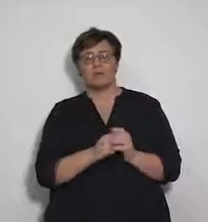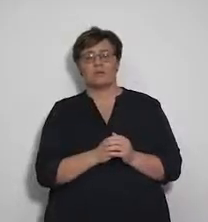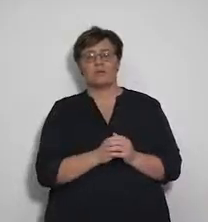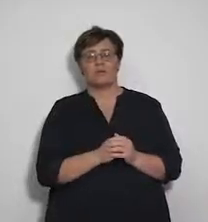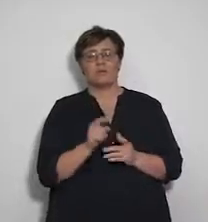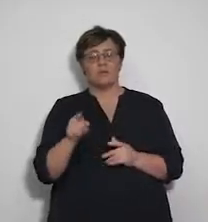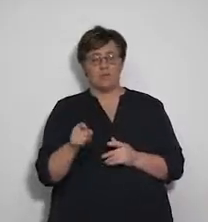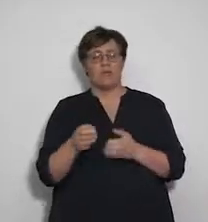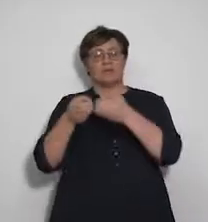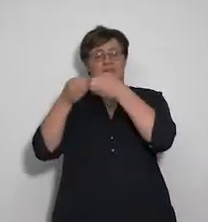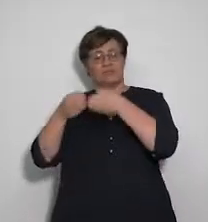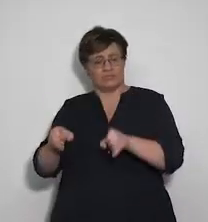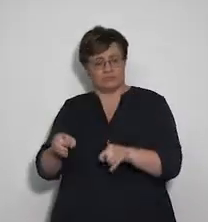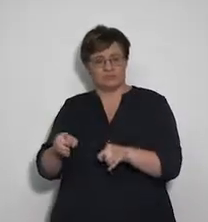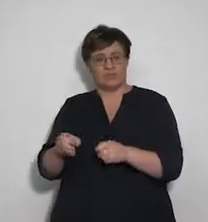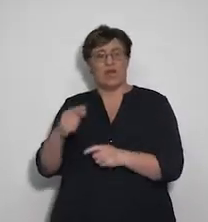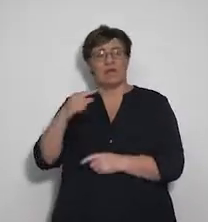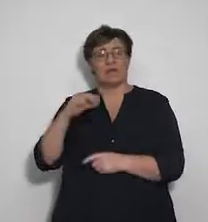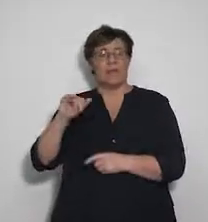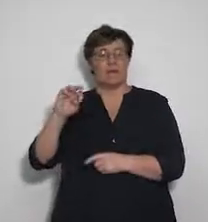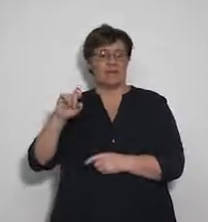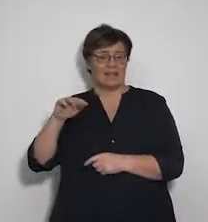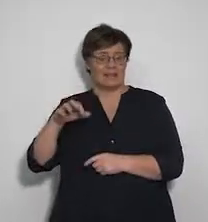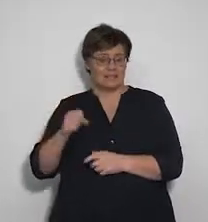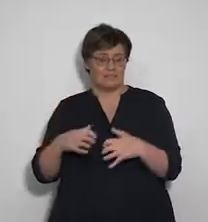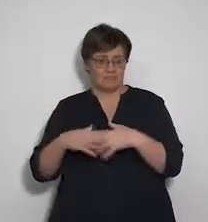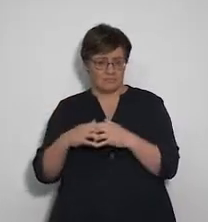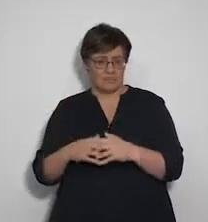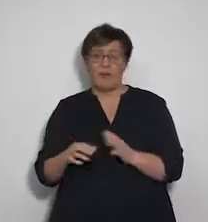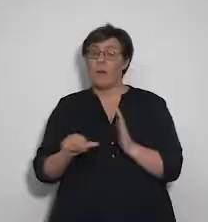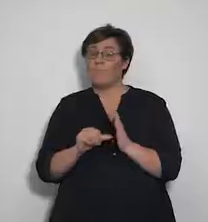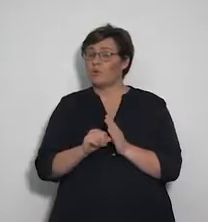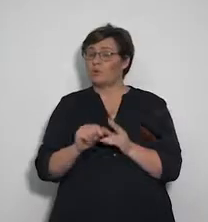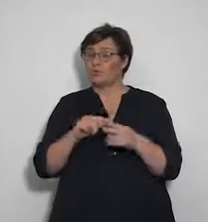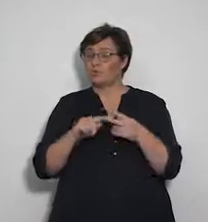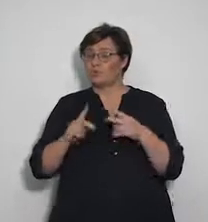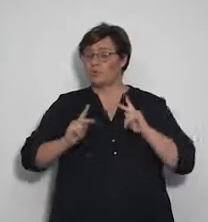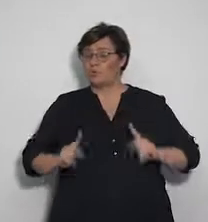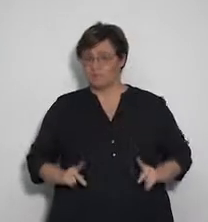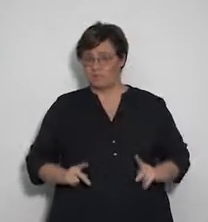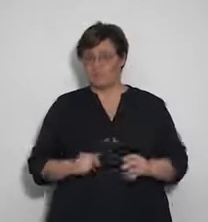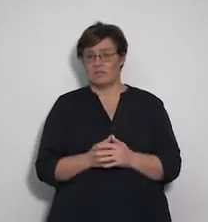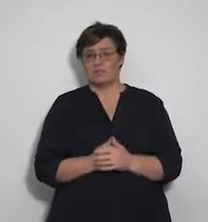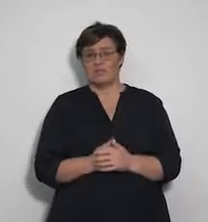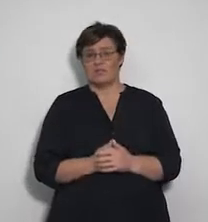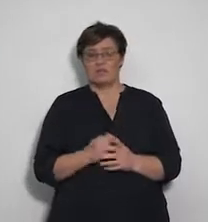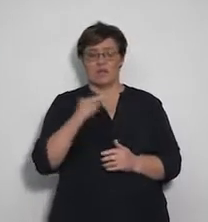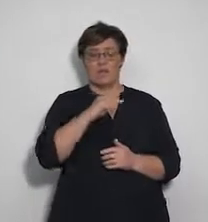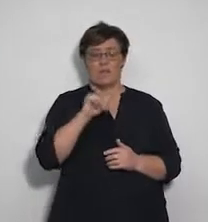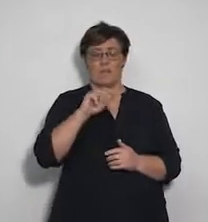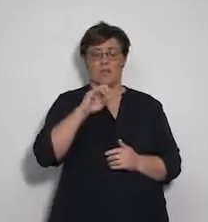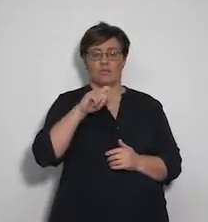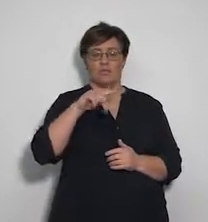that meiosis is a type of division that produces gametes, and it's involved in two important processes in humans. We refer to them